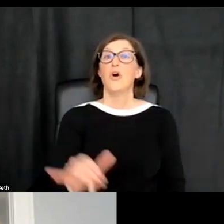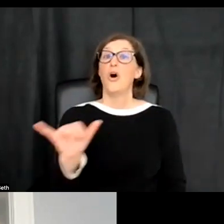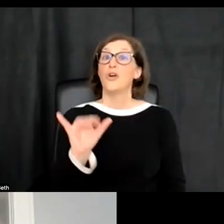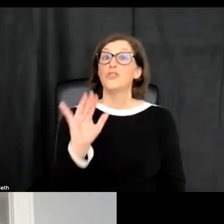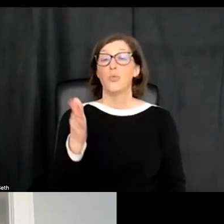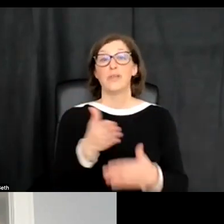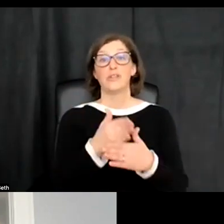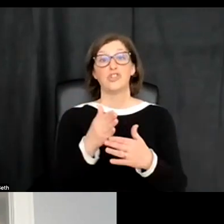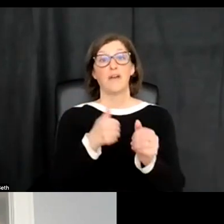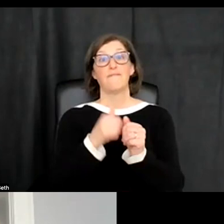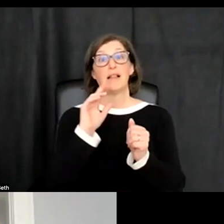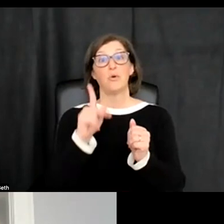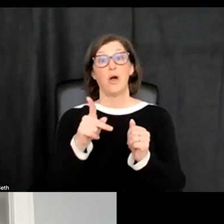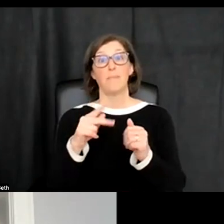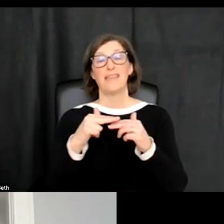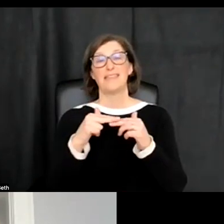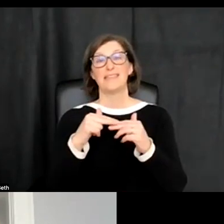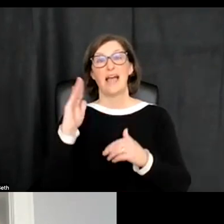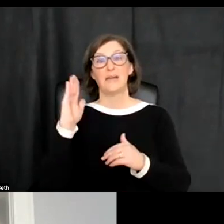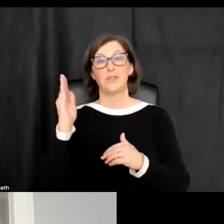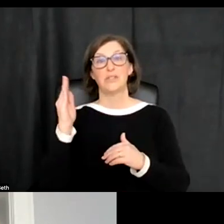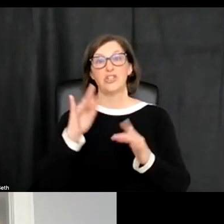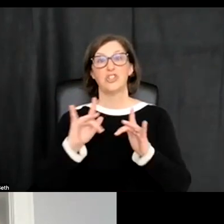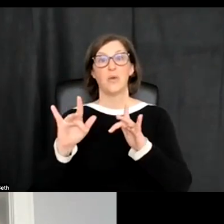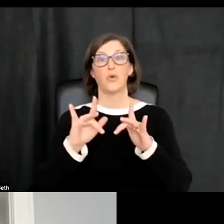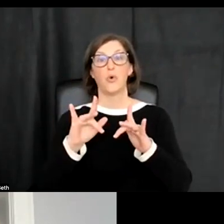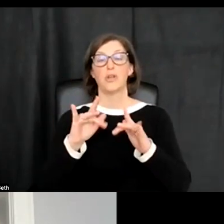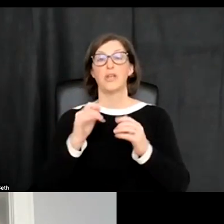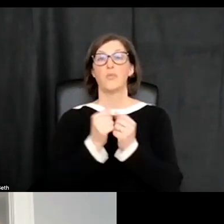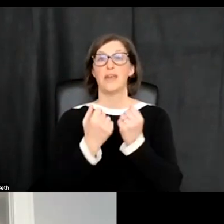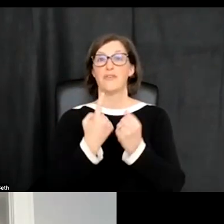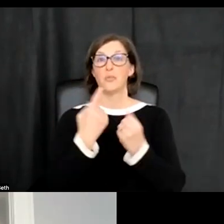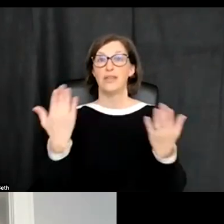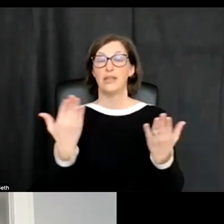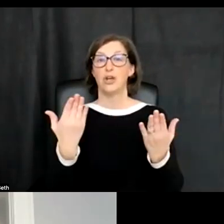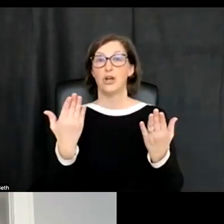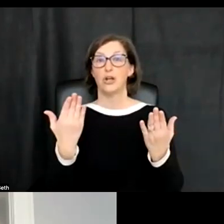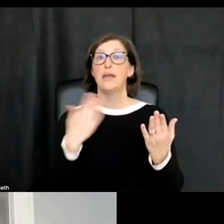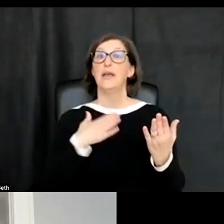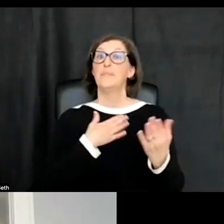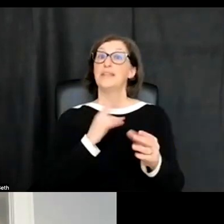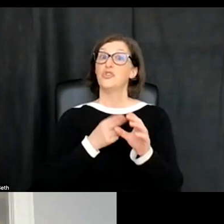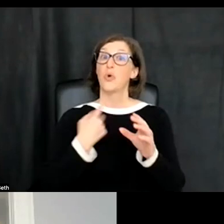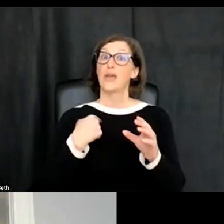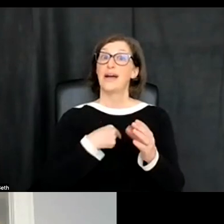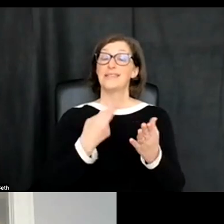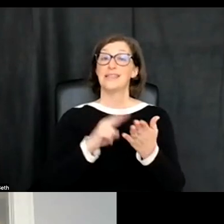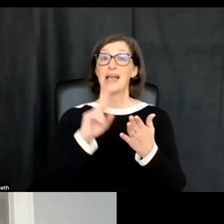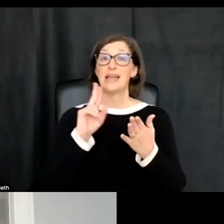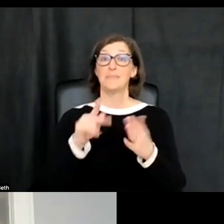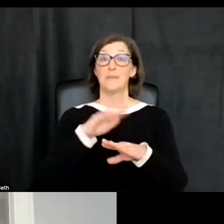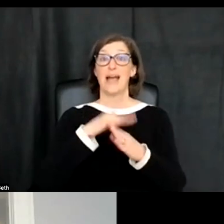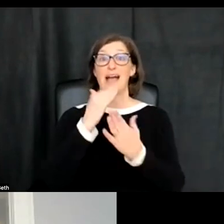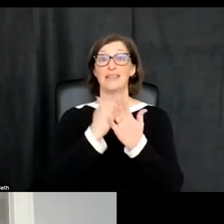share follow-up and the slide and presentation and recording with everyone here. We look forward. Please join us and sign up to be on our listserv